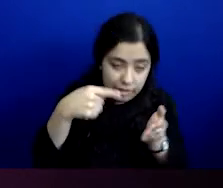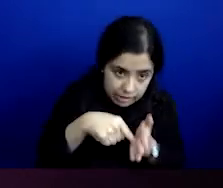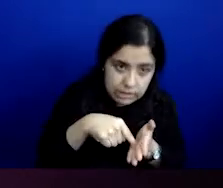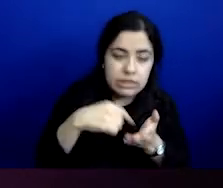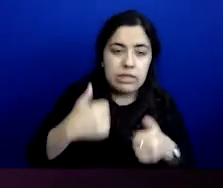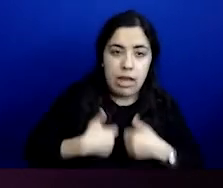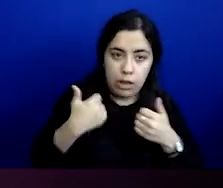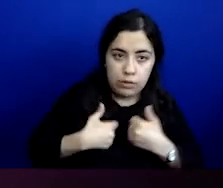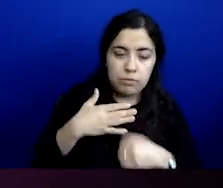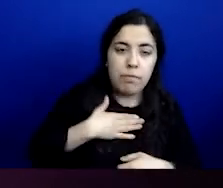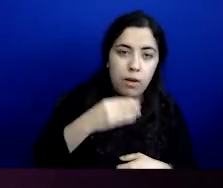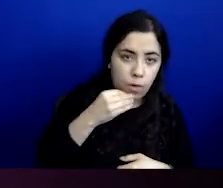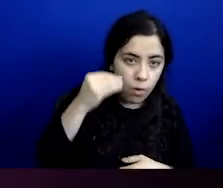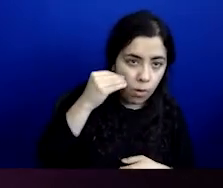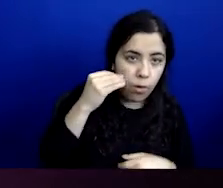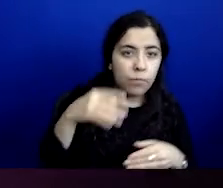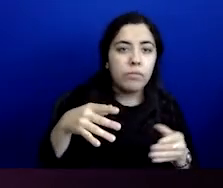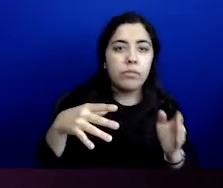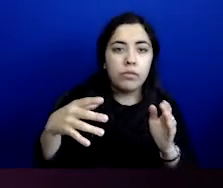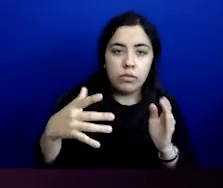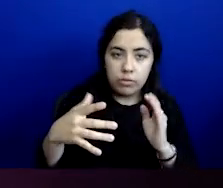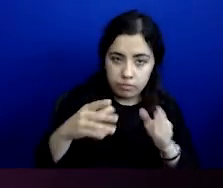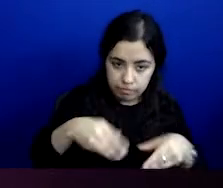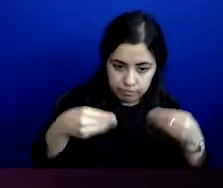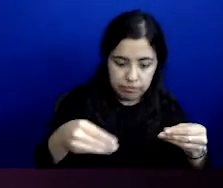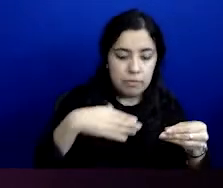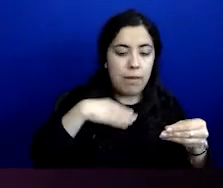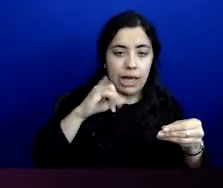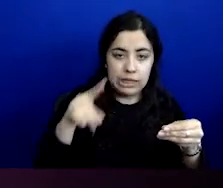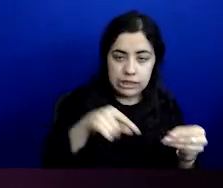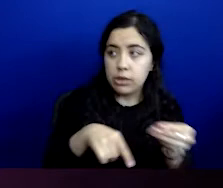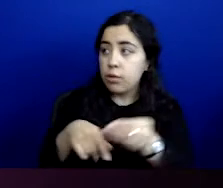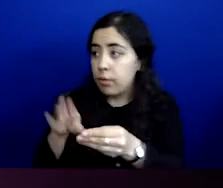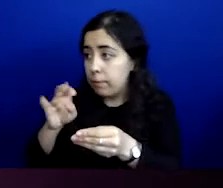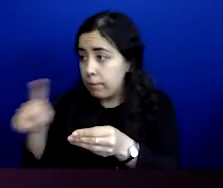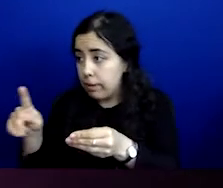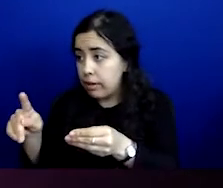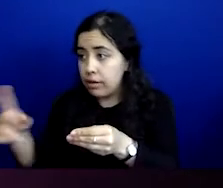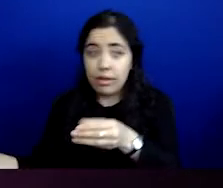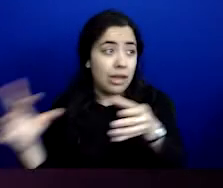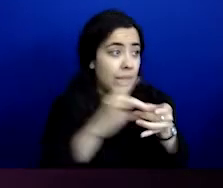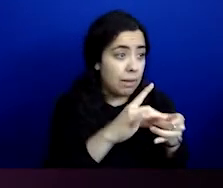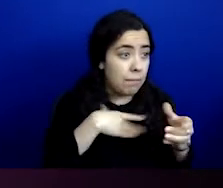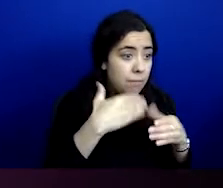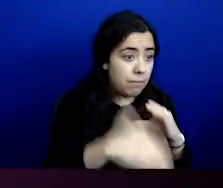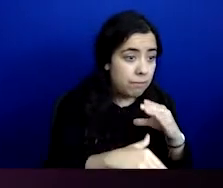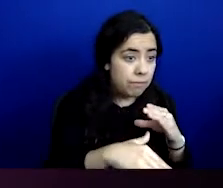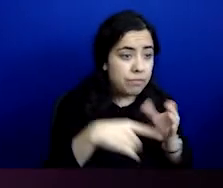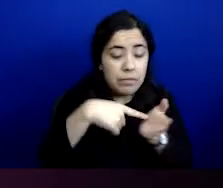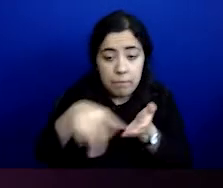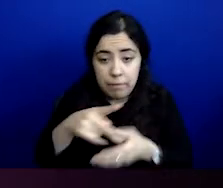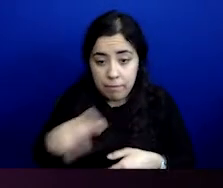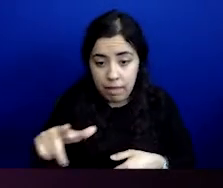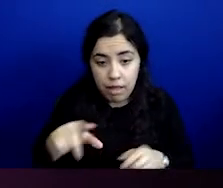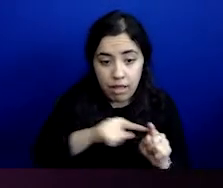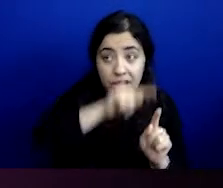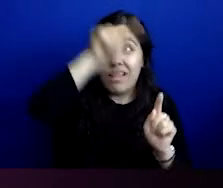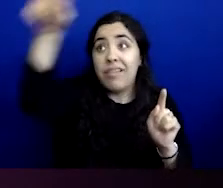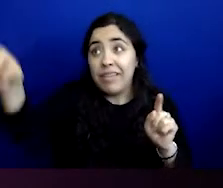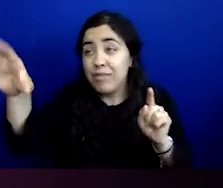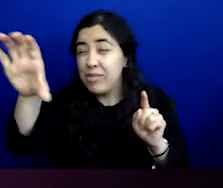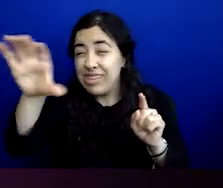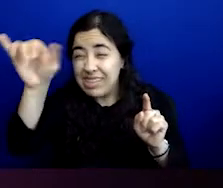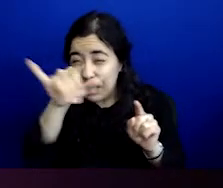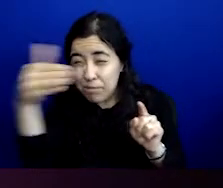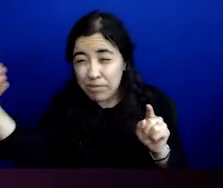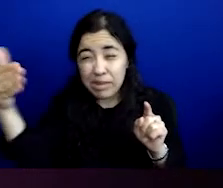then go to the bank, and then go home, open an email address, then connect my bank, and then PayPal. And then they on the other side of the earth have to do all that,